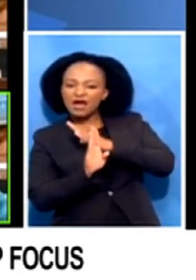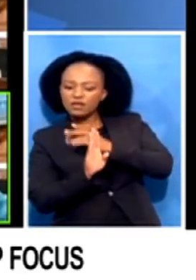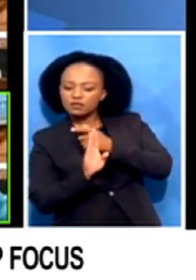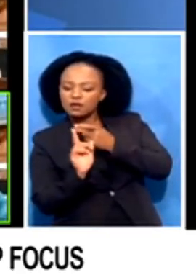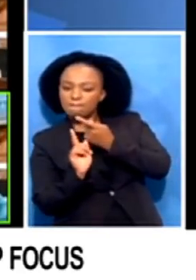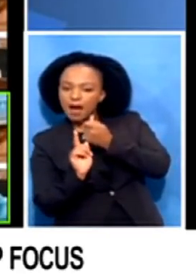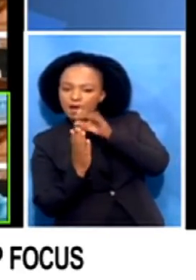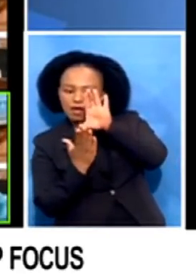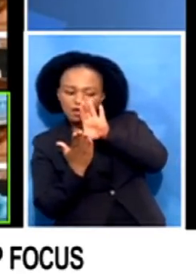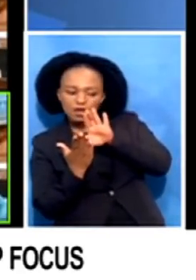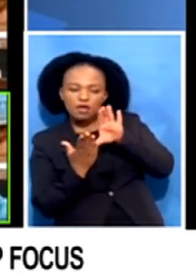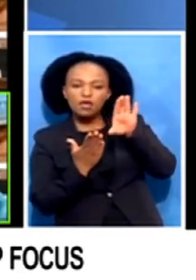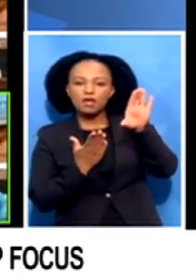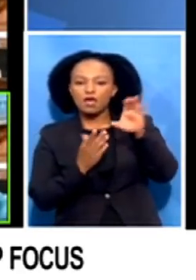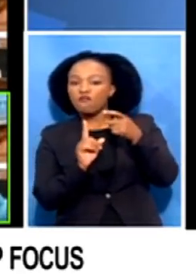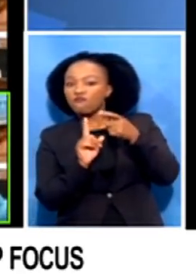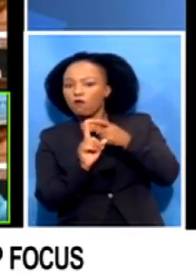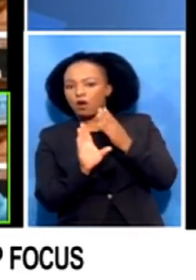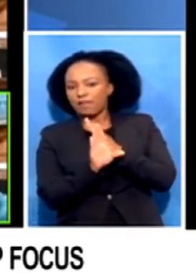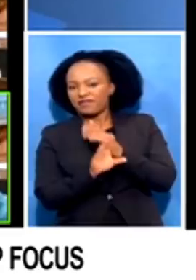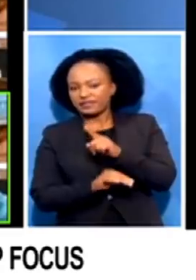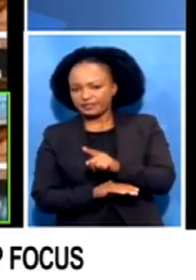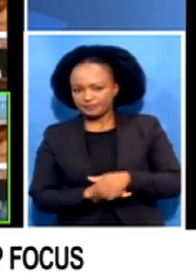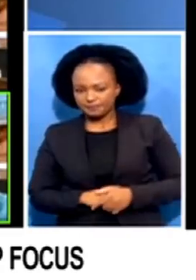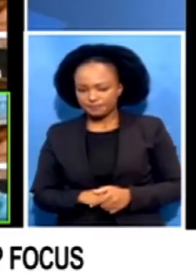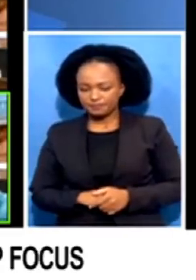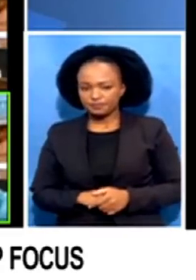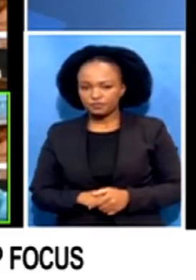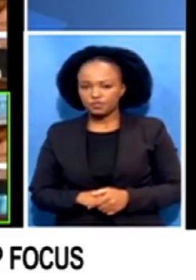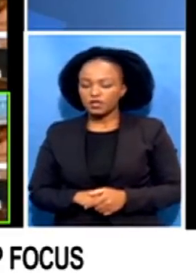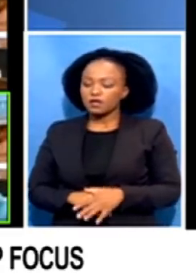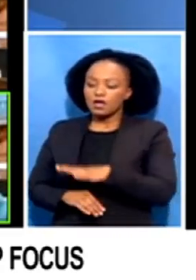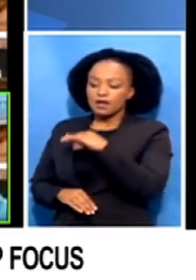the argument is based on the fact that much as he was campaigning